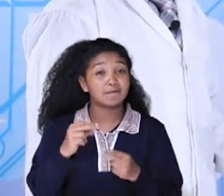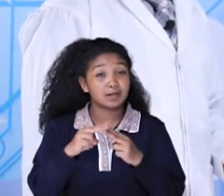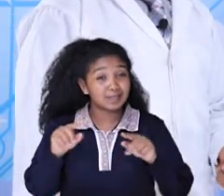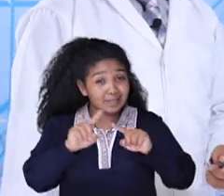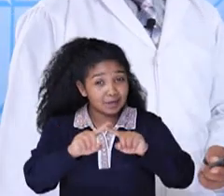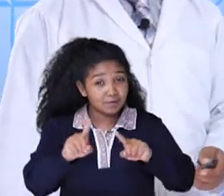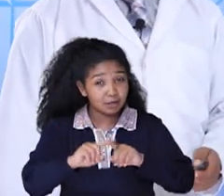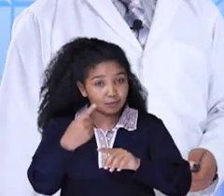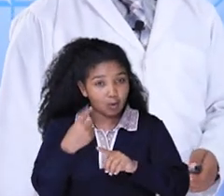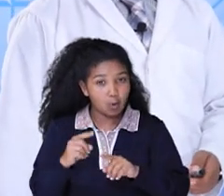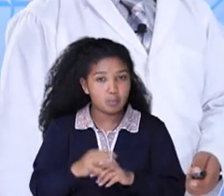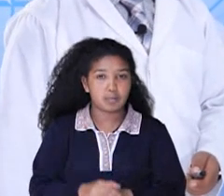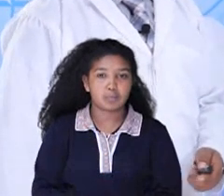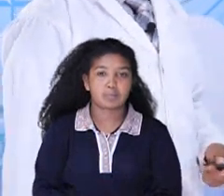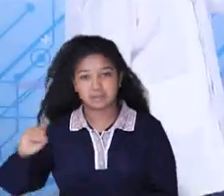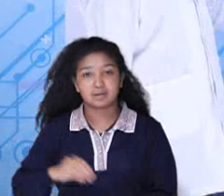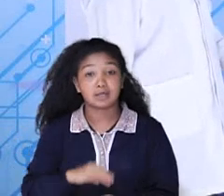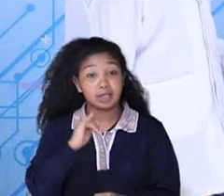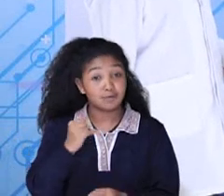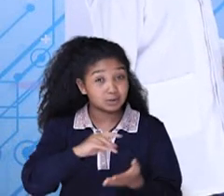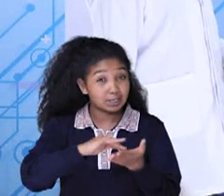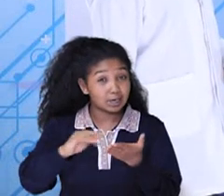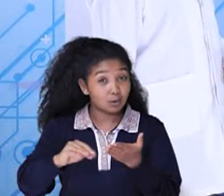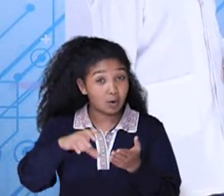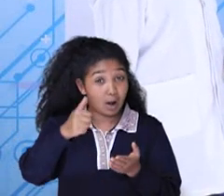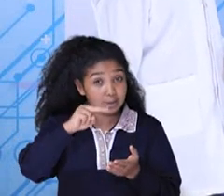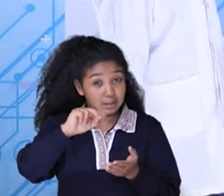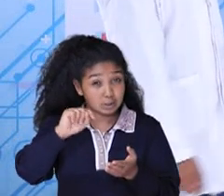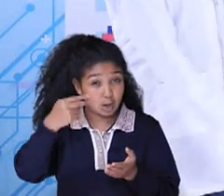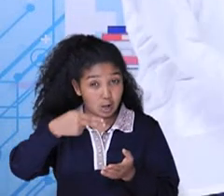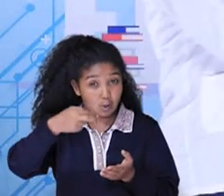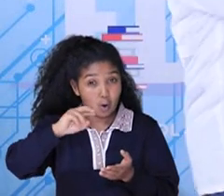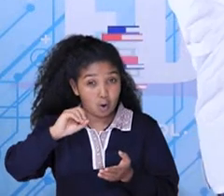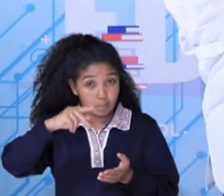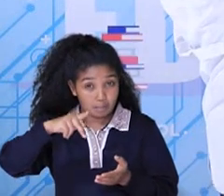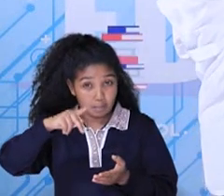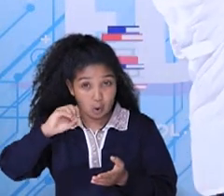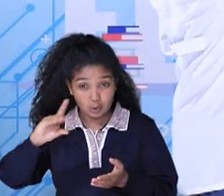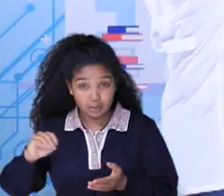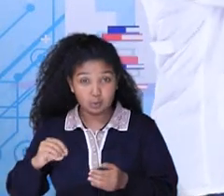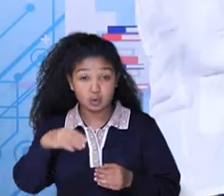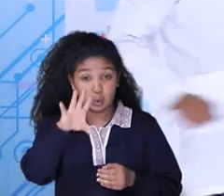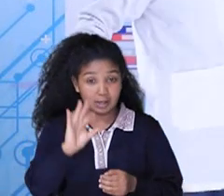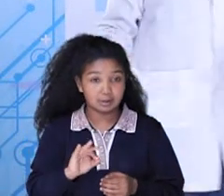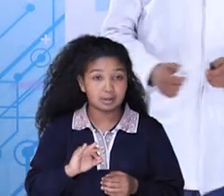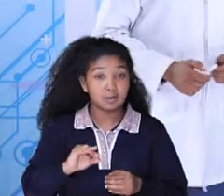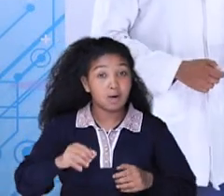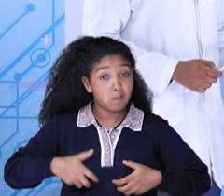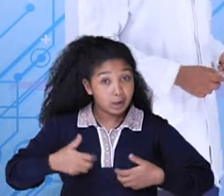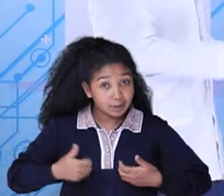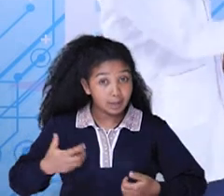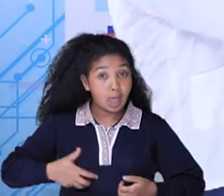very different from anthropoids. If you study on anthropoids, we get monkey, apes, and